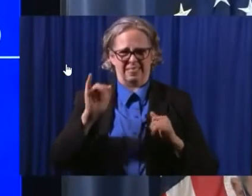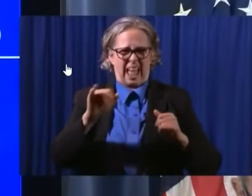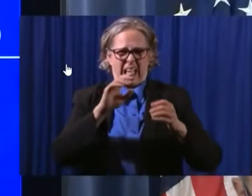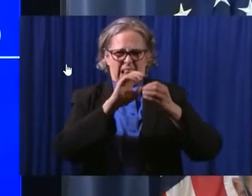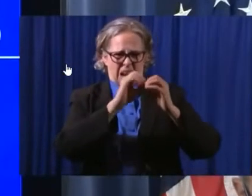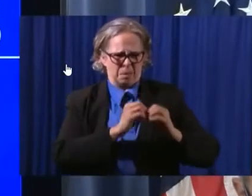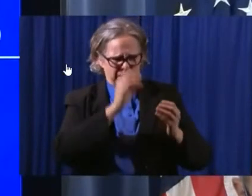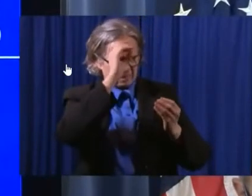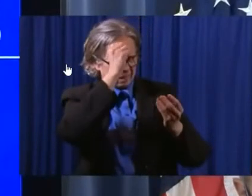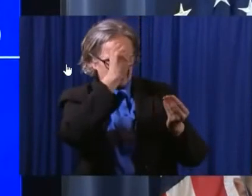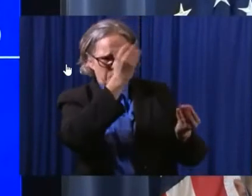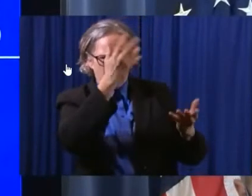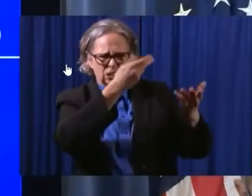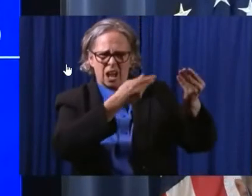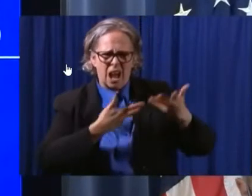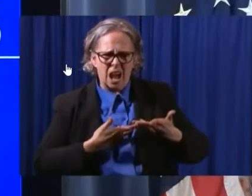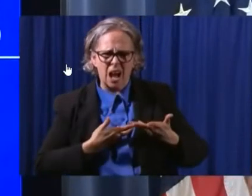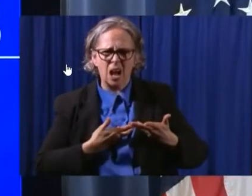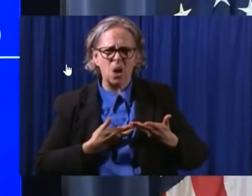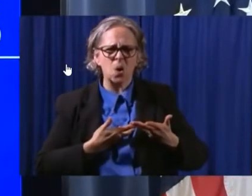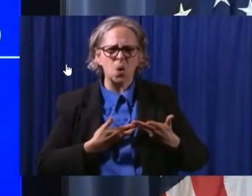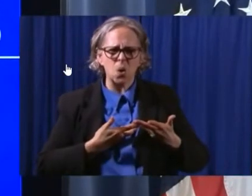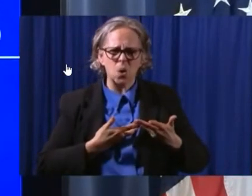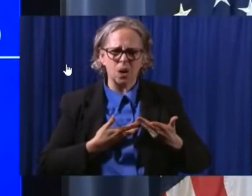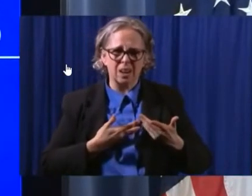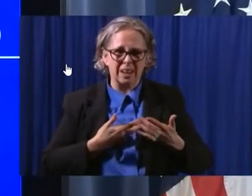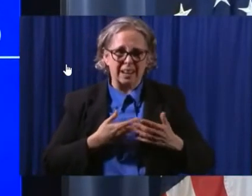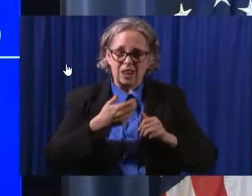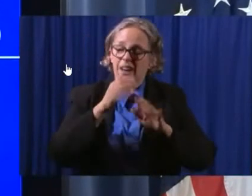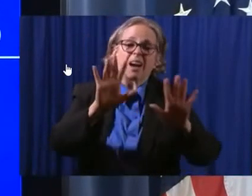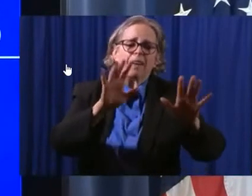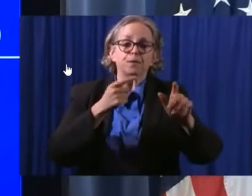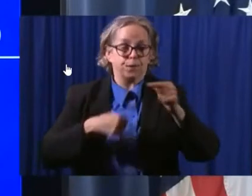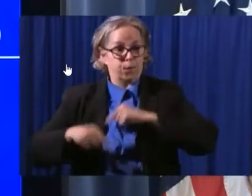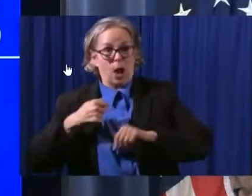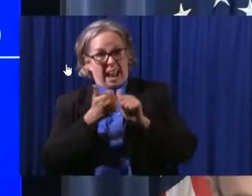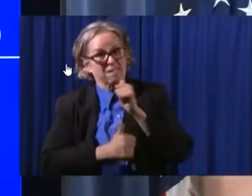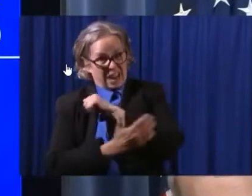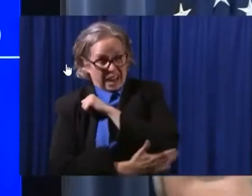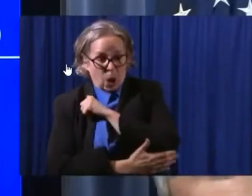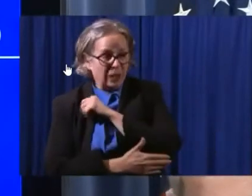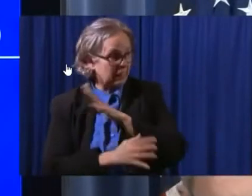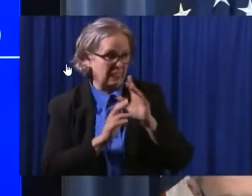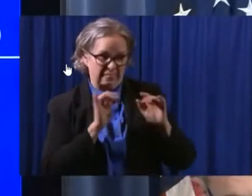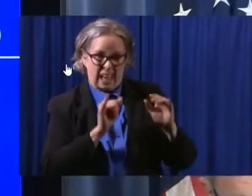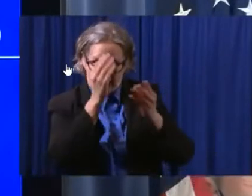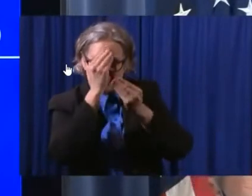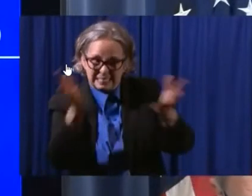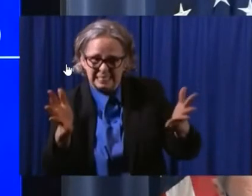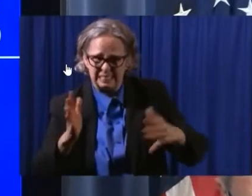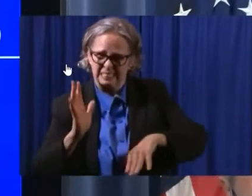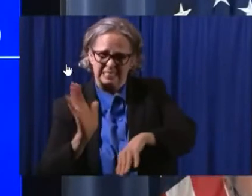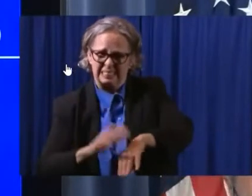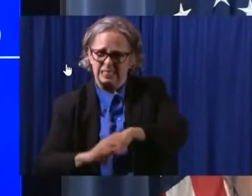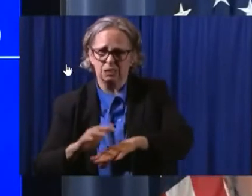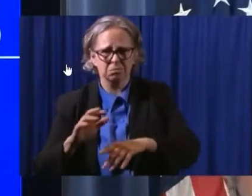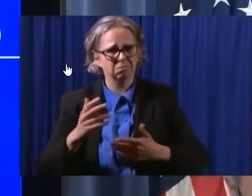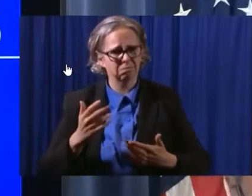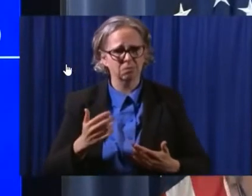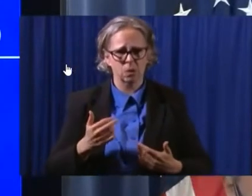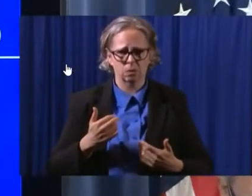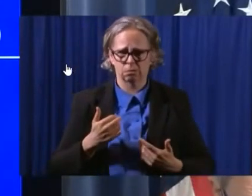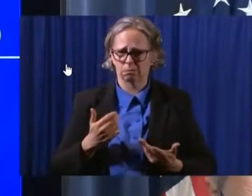and will hope to provide for every county so it can be used by local officials. And again, we welcome and we'll be reaching out